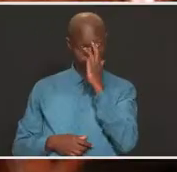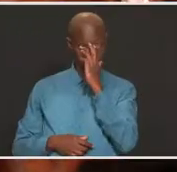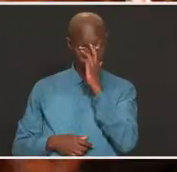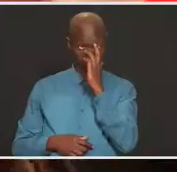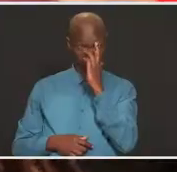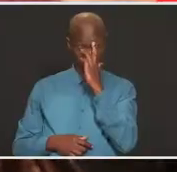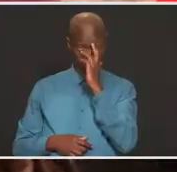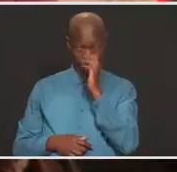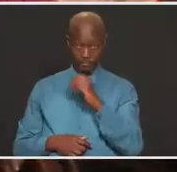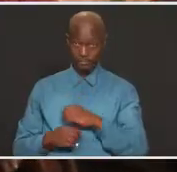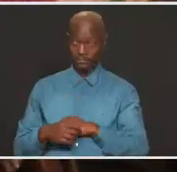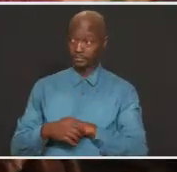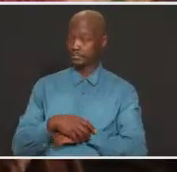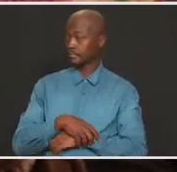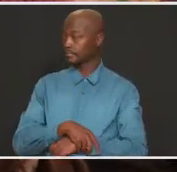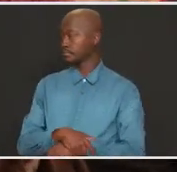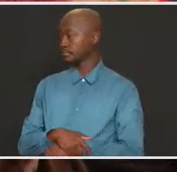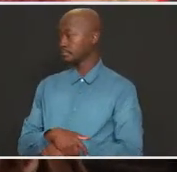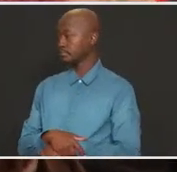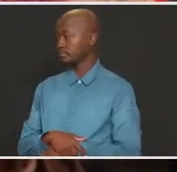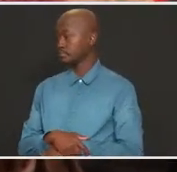the gentleman